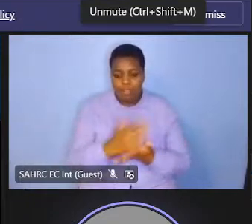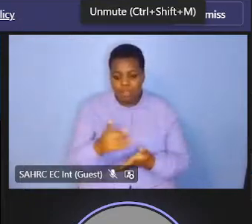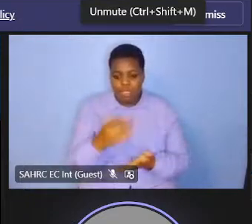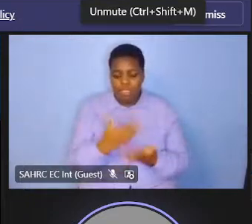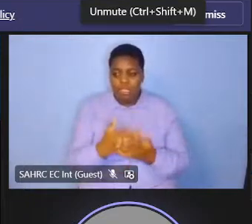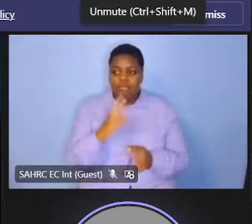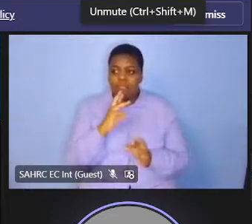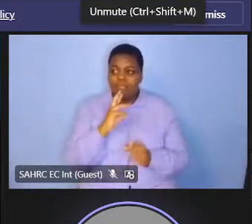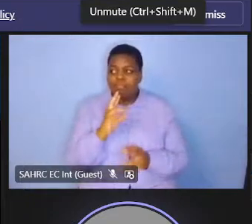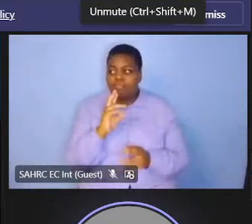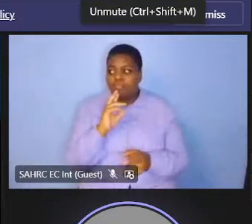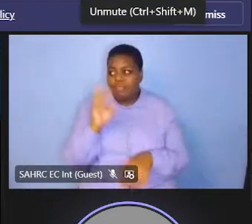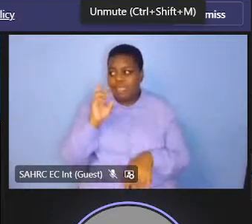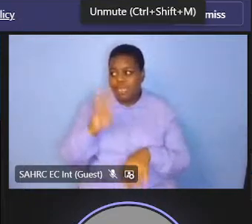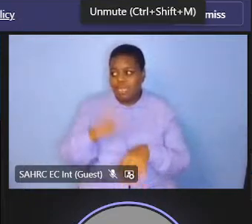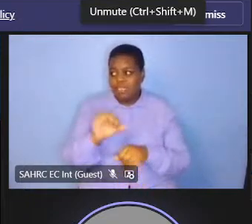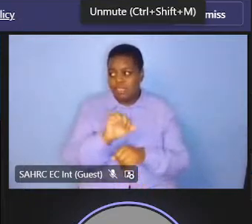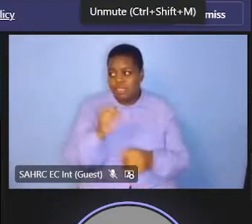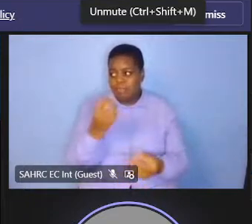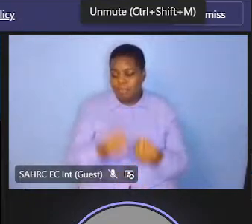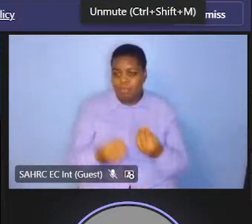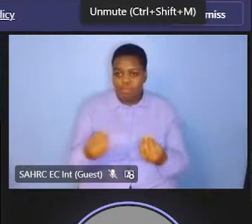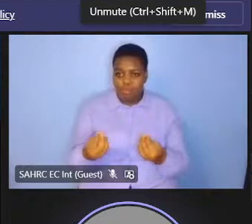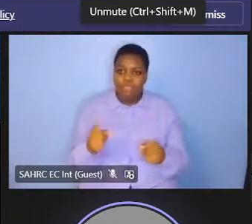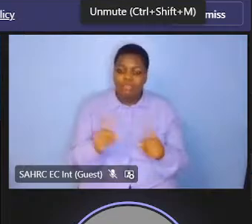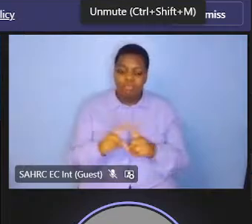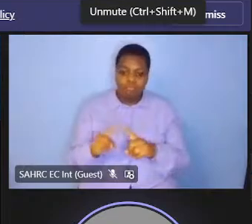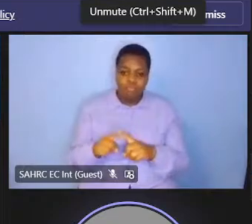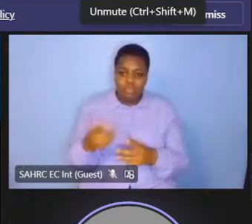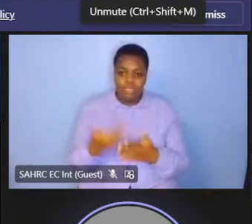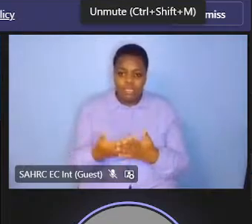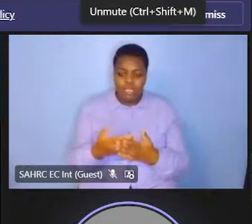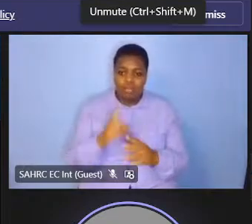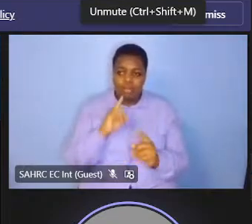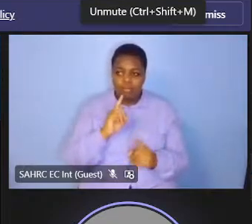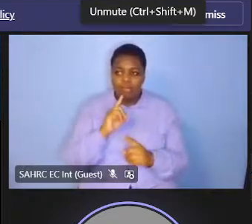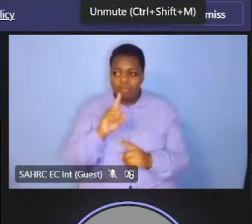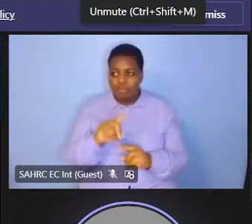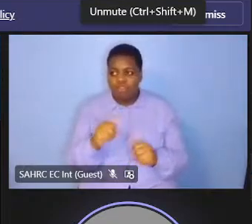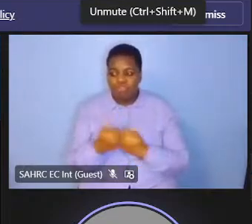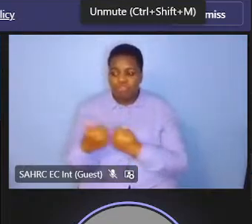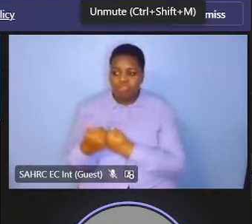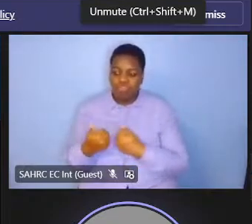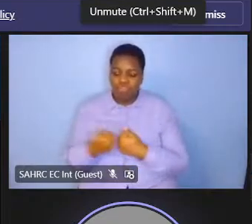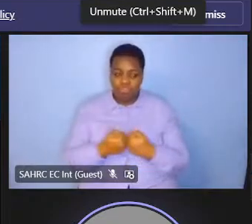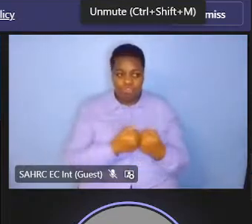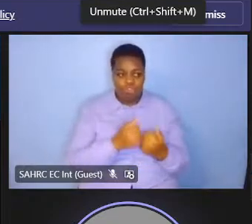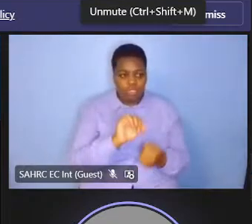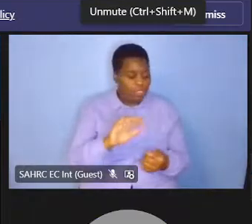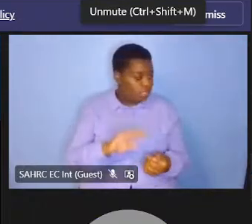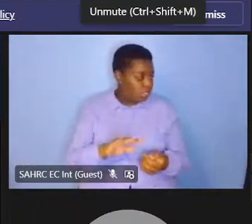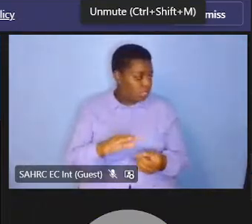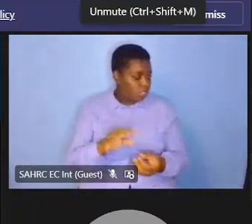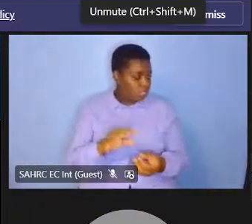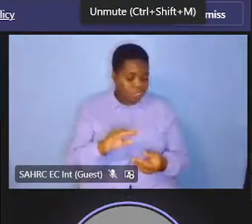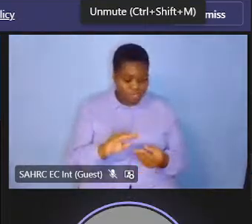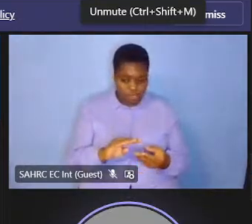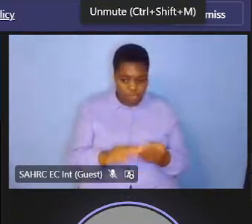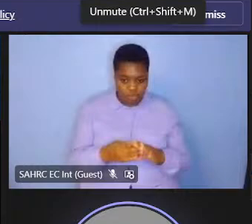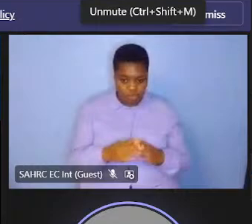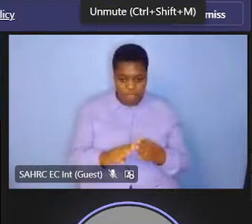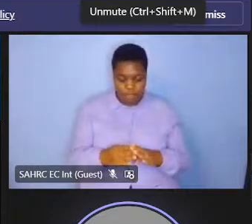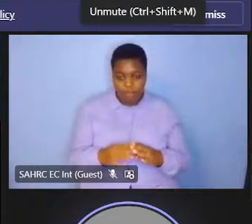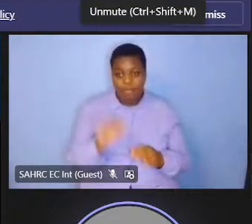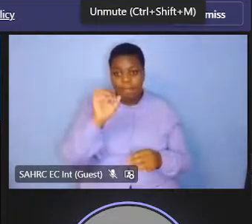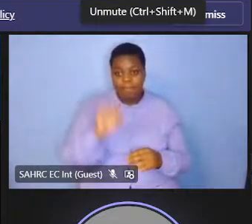to the different needs of children and able to respond to the challenging needs of society.